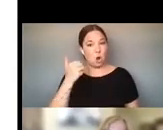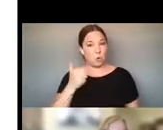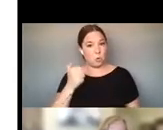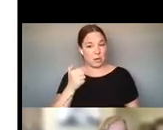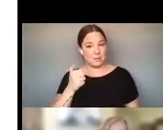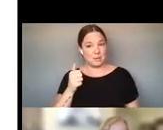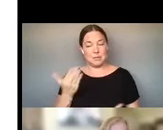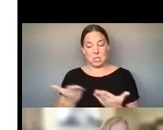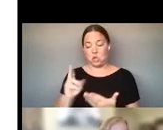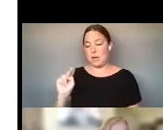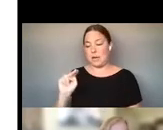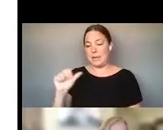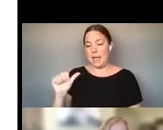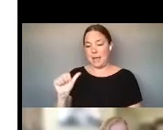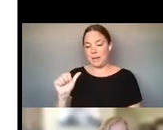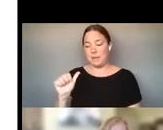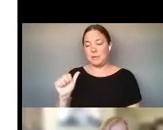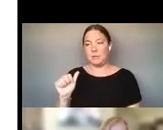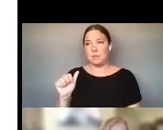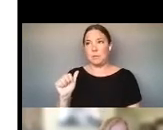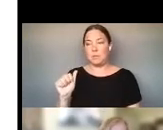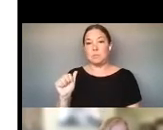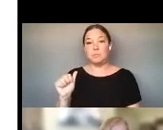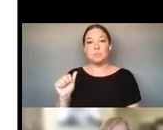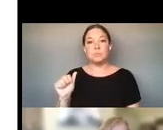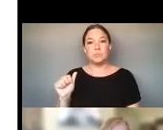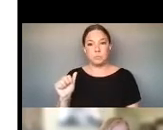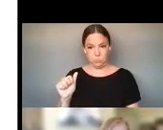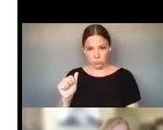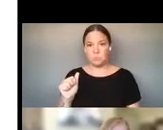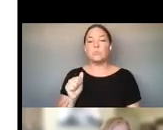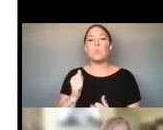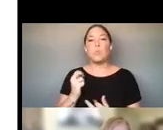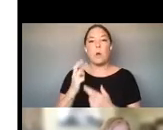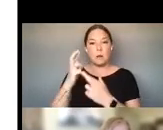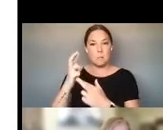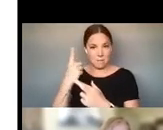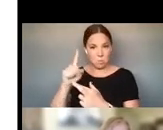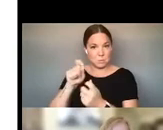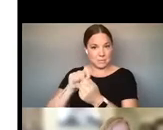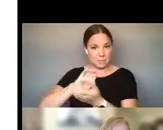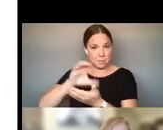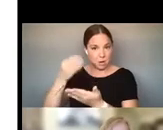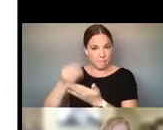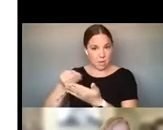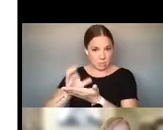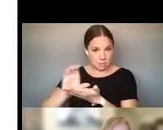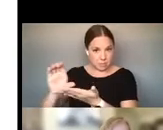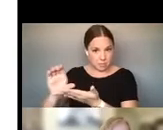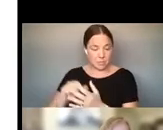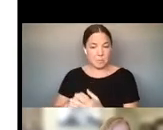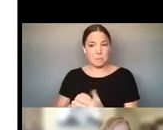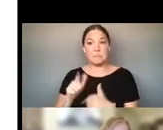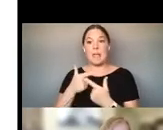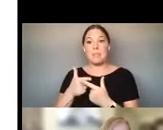NEA is you're recommended for a specific amount of funding. But then once you have been